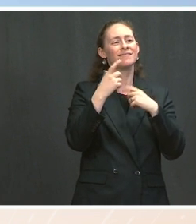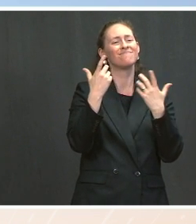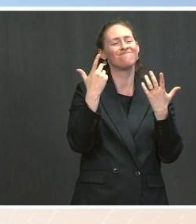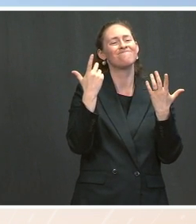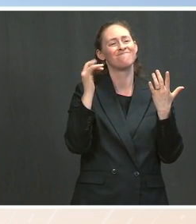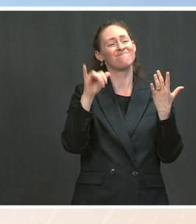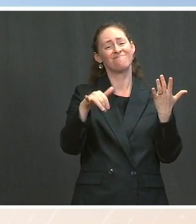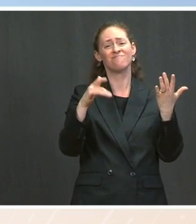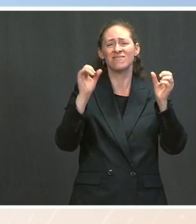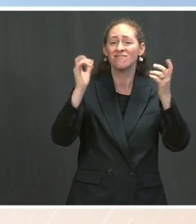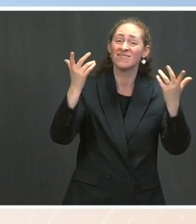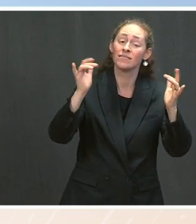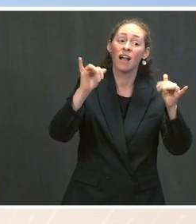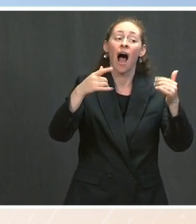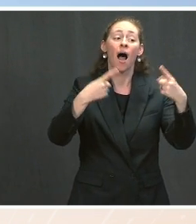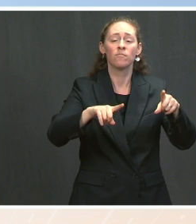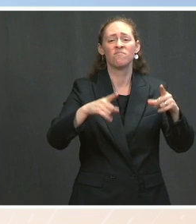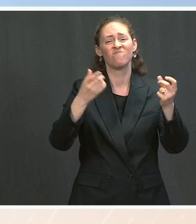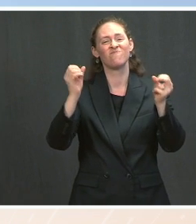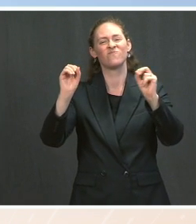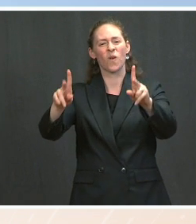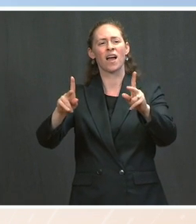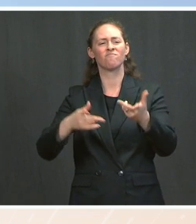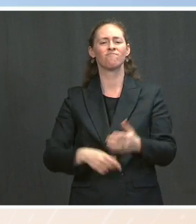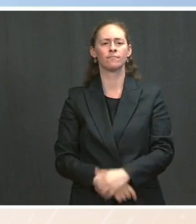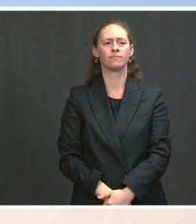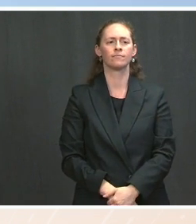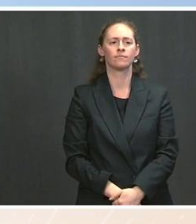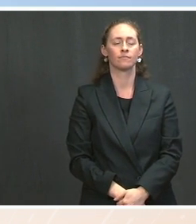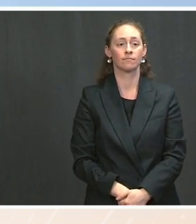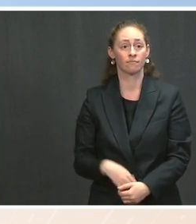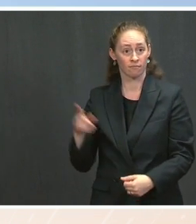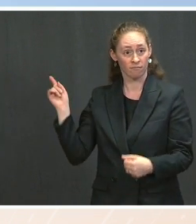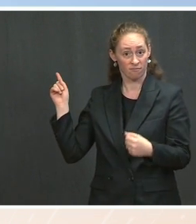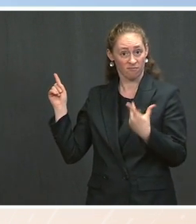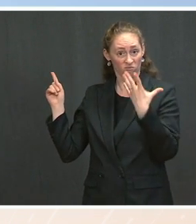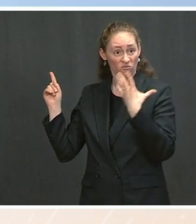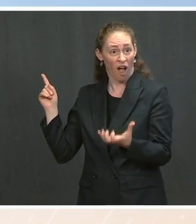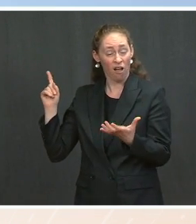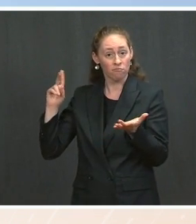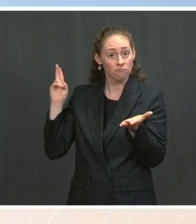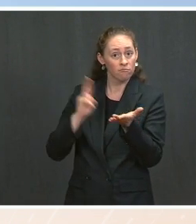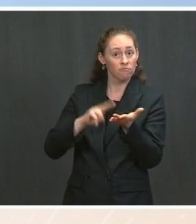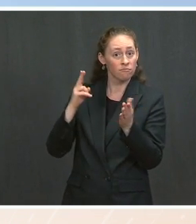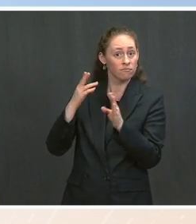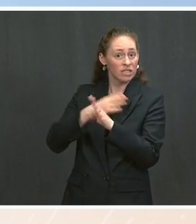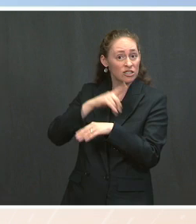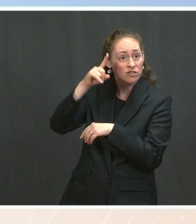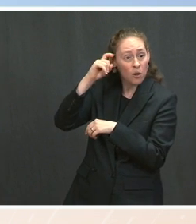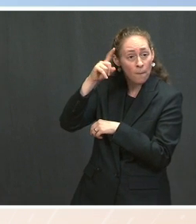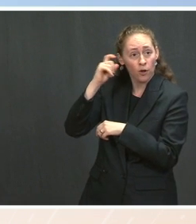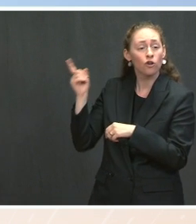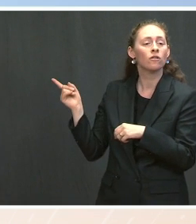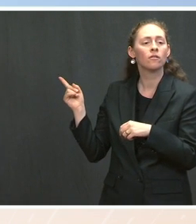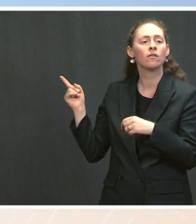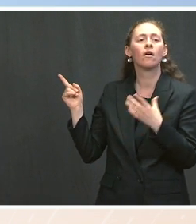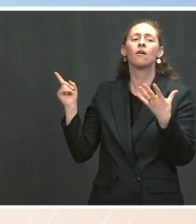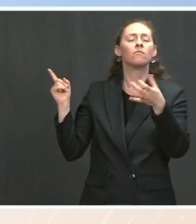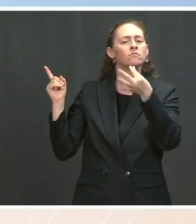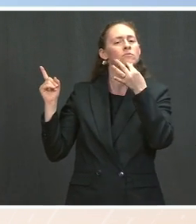does the president want this done by the summer? The president wants to sign it into law as quickly as possible. To follow up on something that Mary was asking